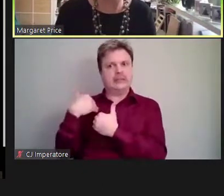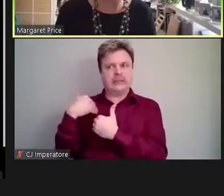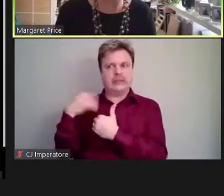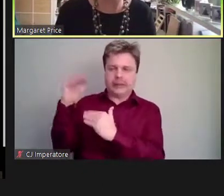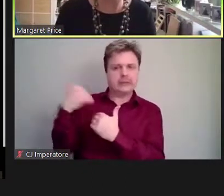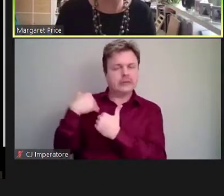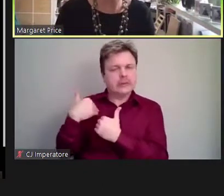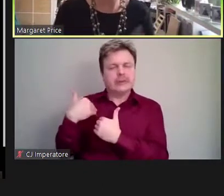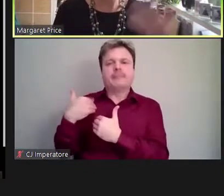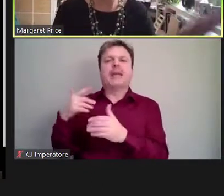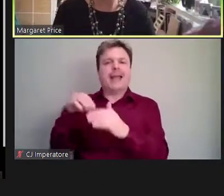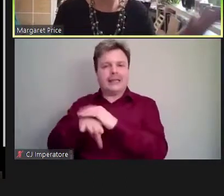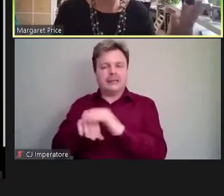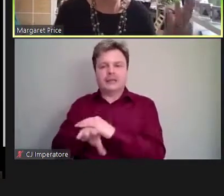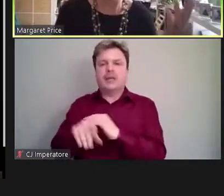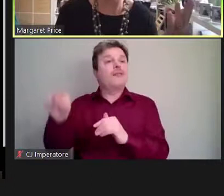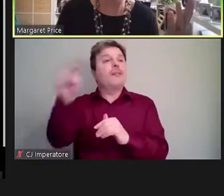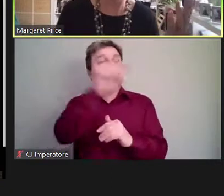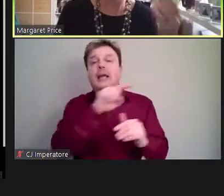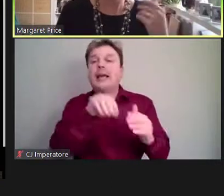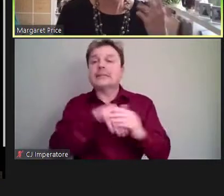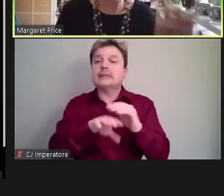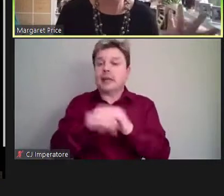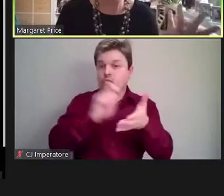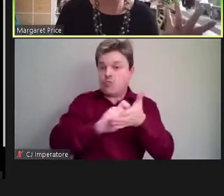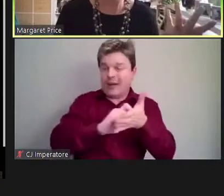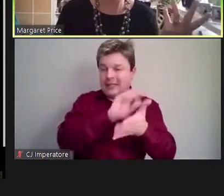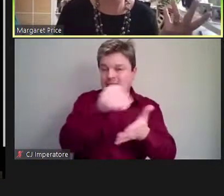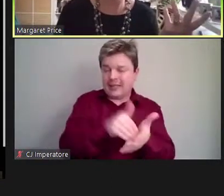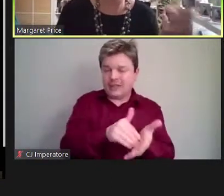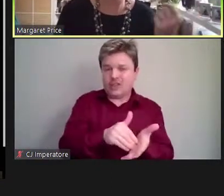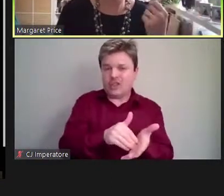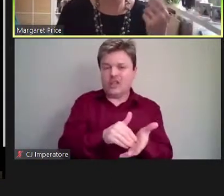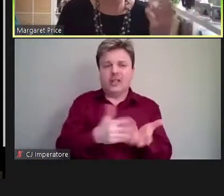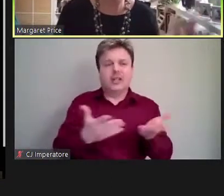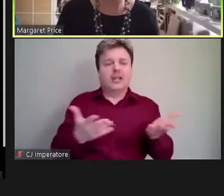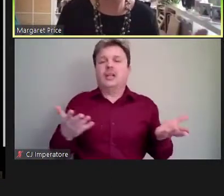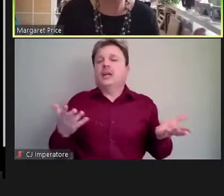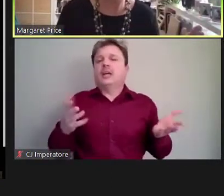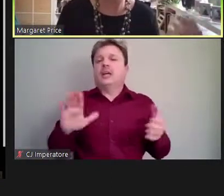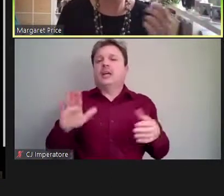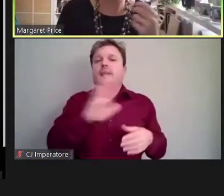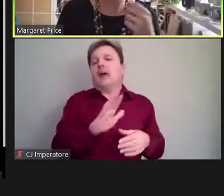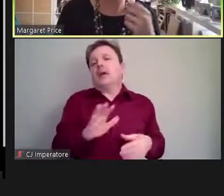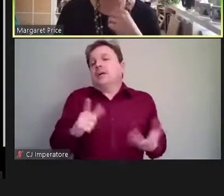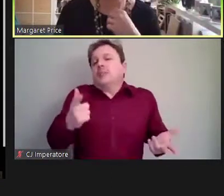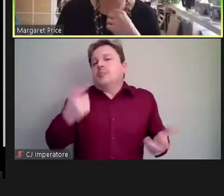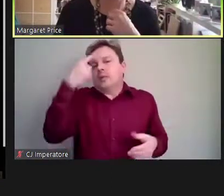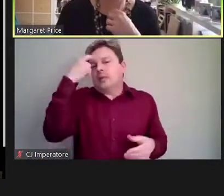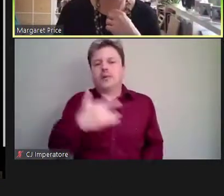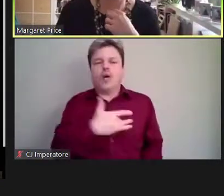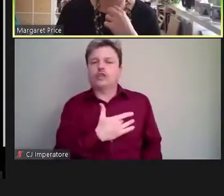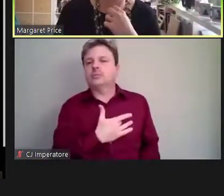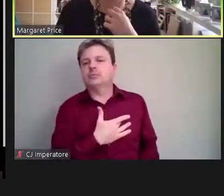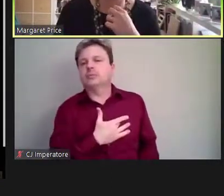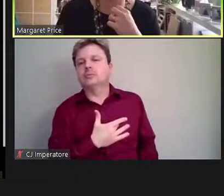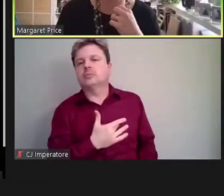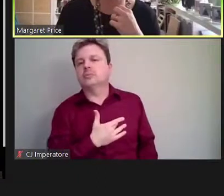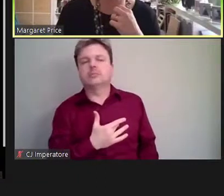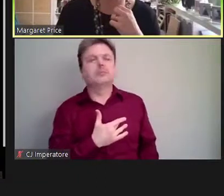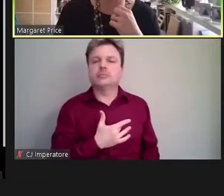strong access work, like your writing center, is basically doing so as a labor of love. And